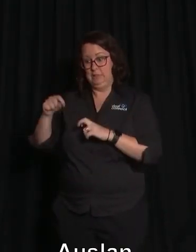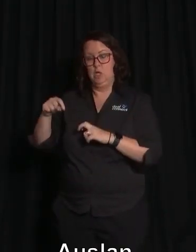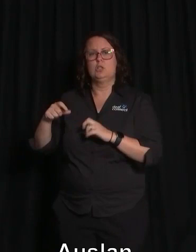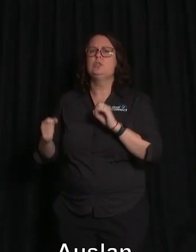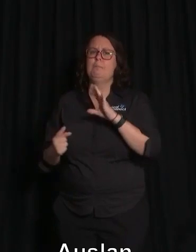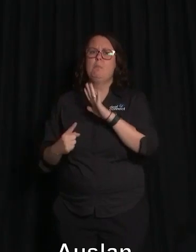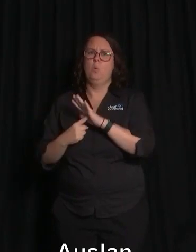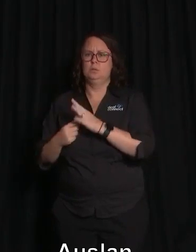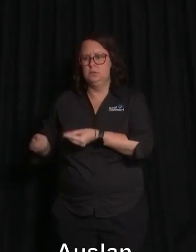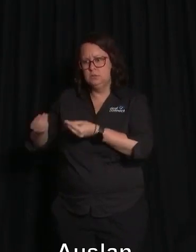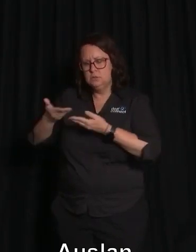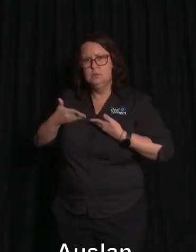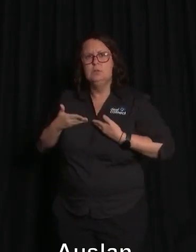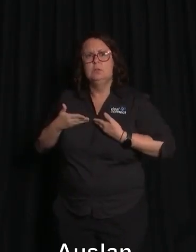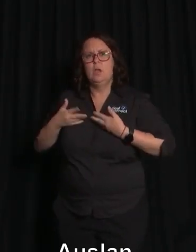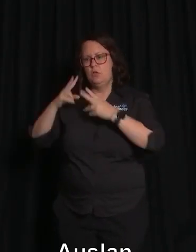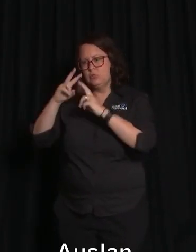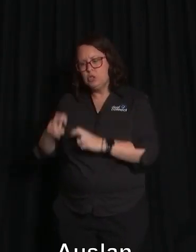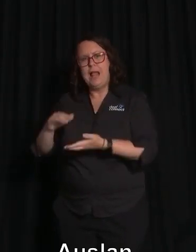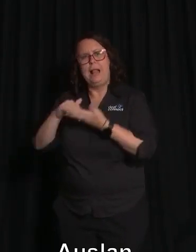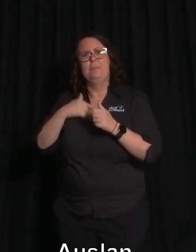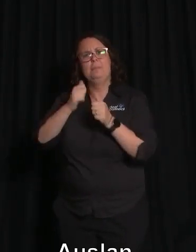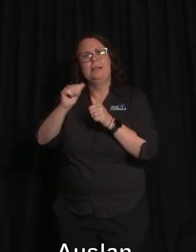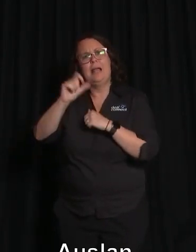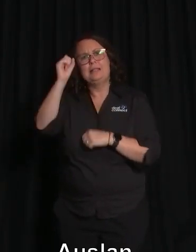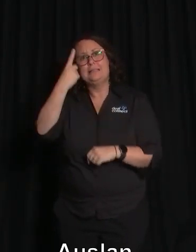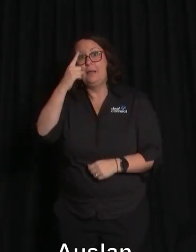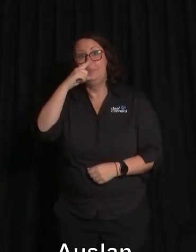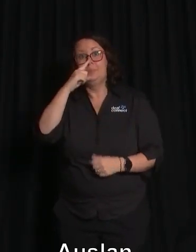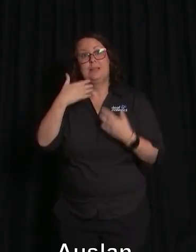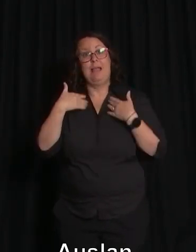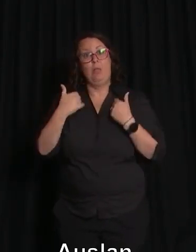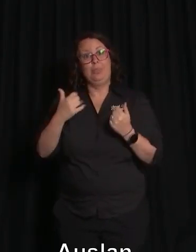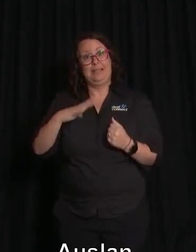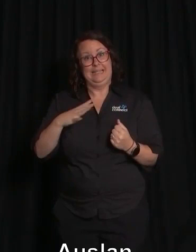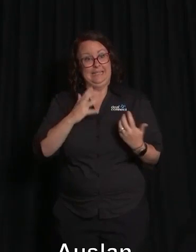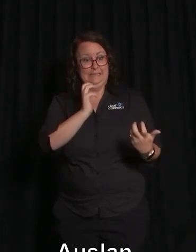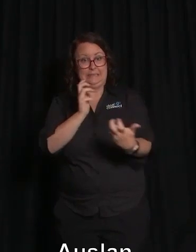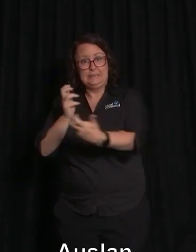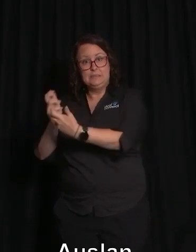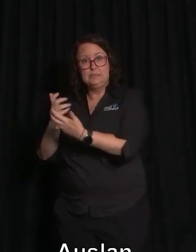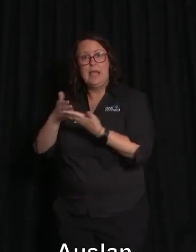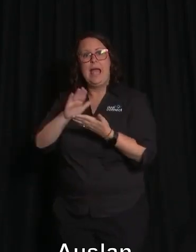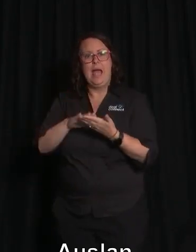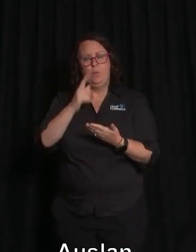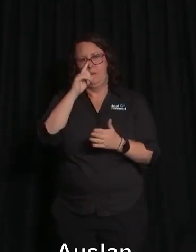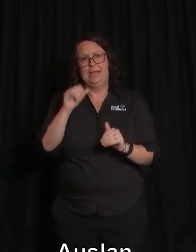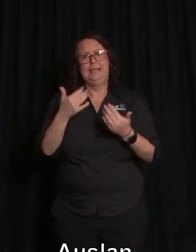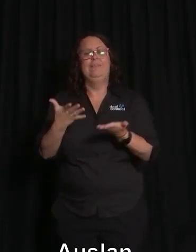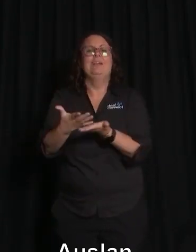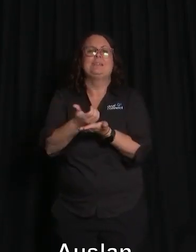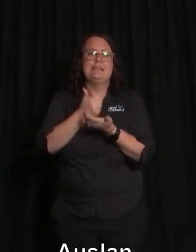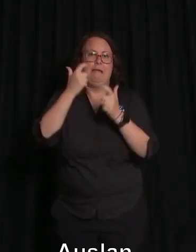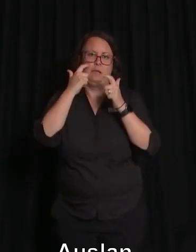critical. It's critical for better understanding of their health needs and improving how the health system can provide effective and safe